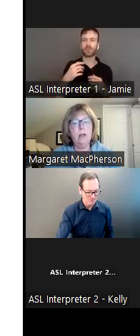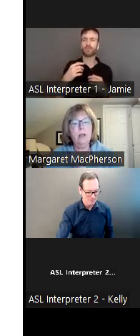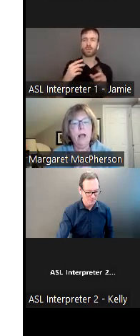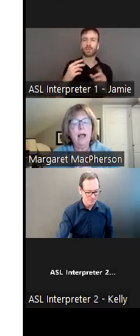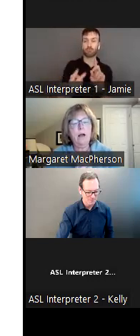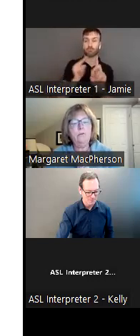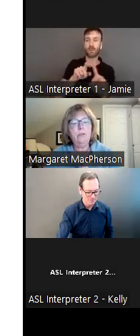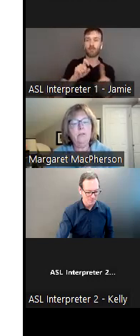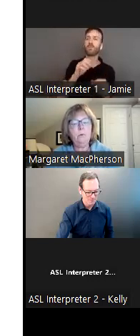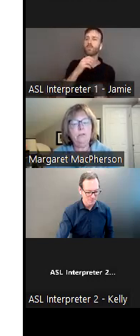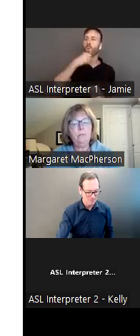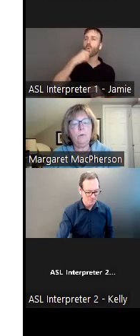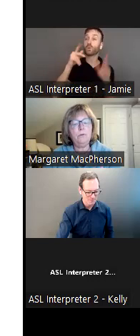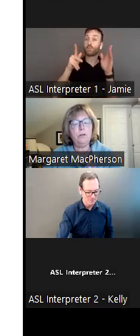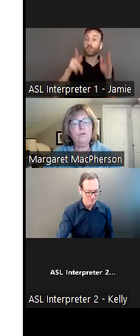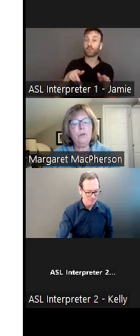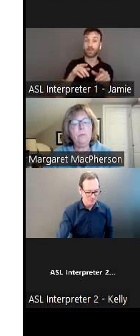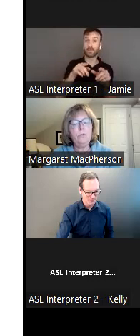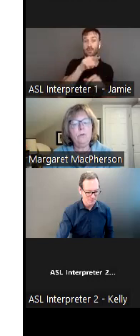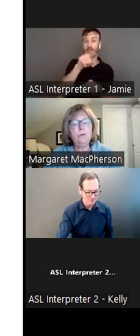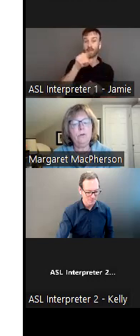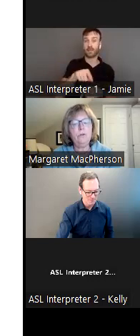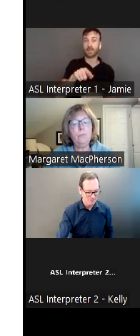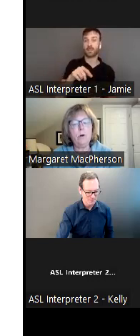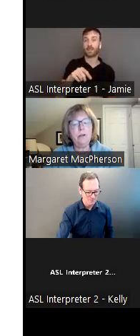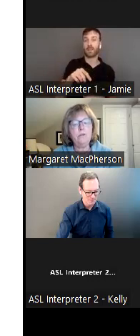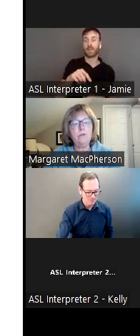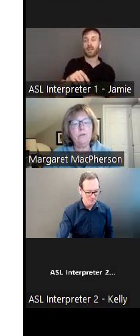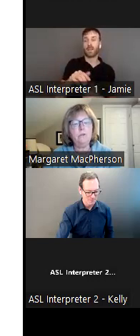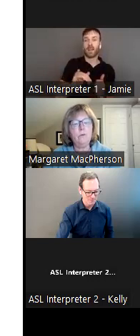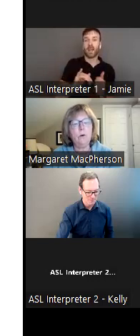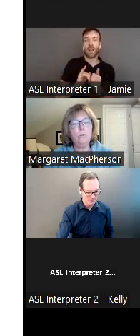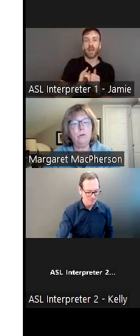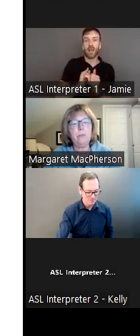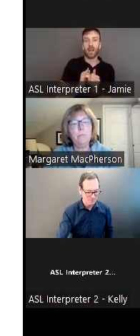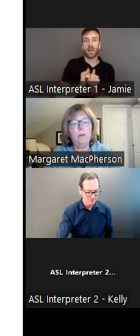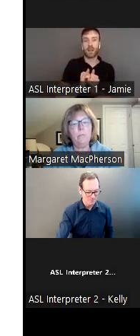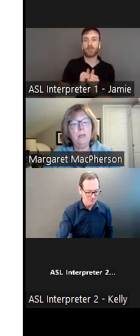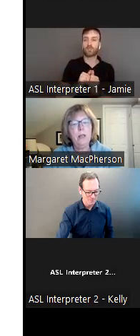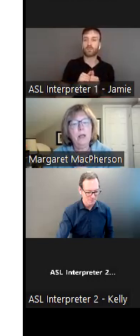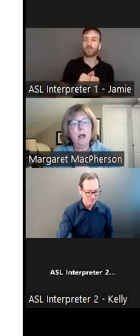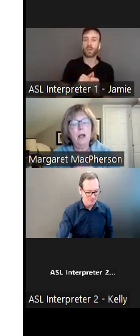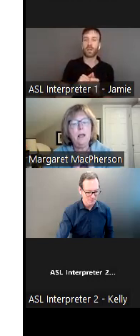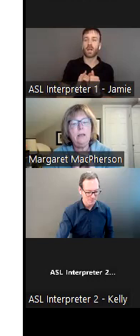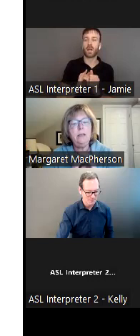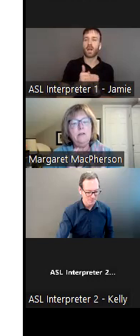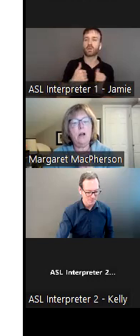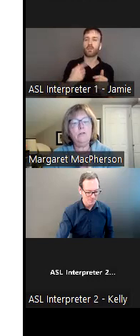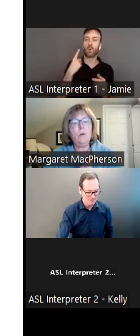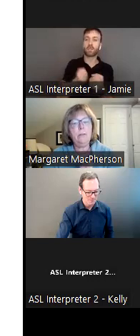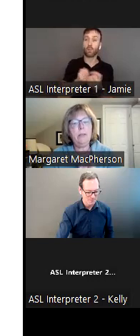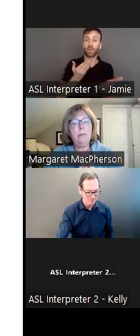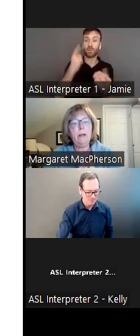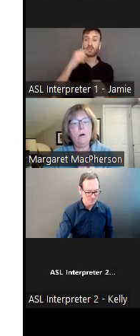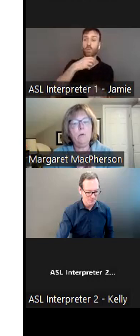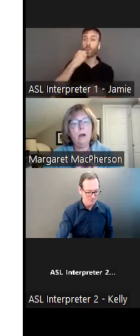around how do these principles contribute to supporting services for older people. Nadine talked